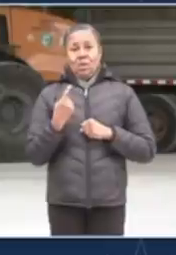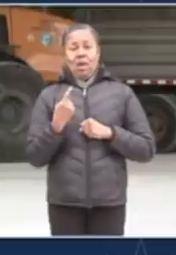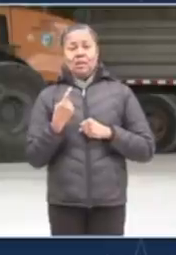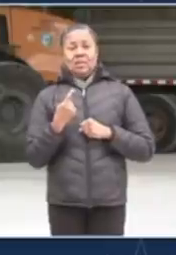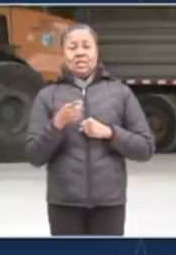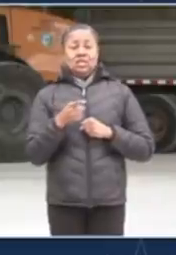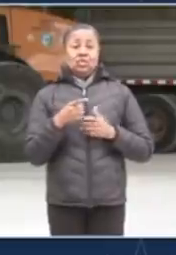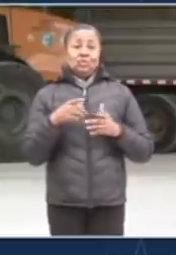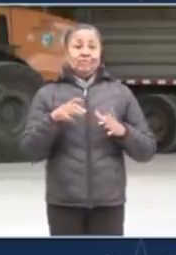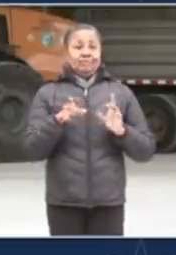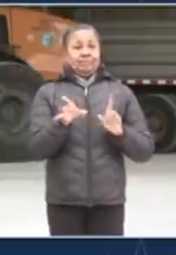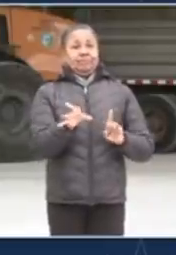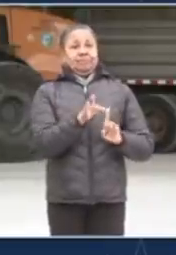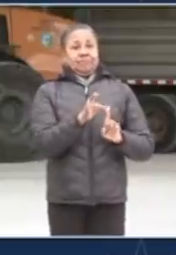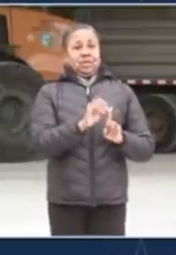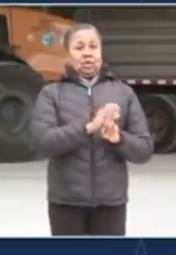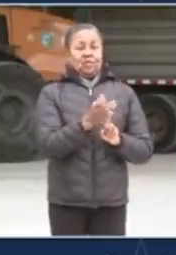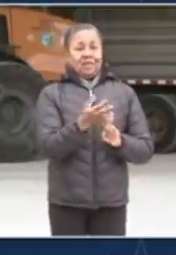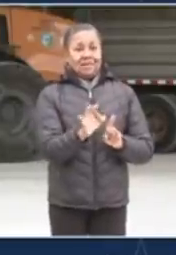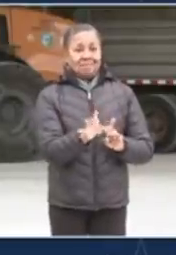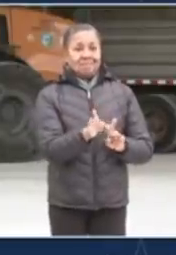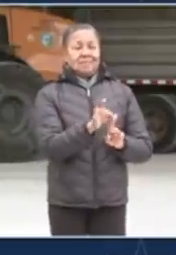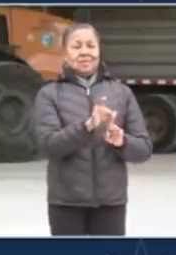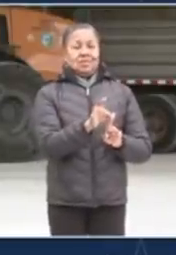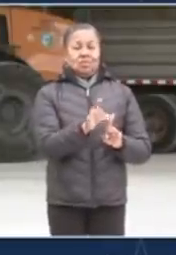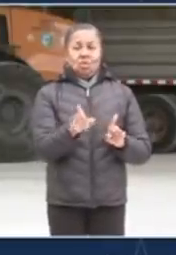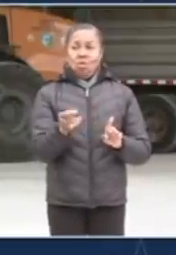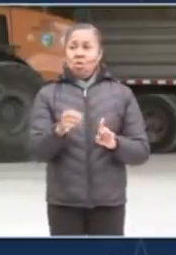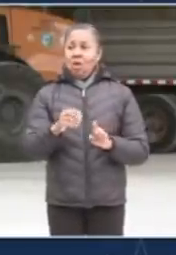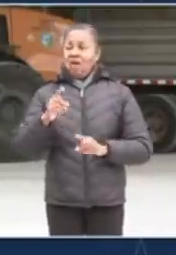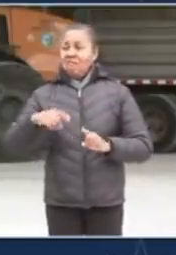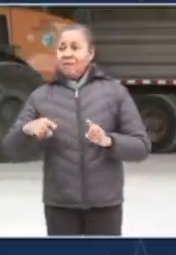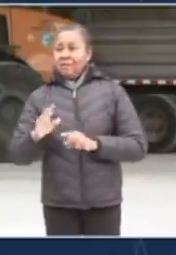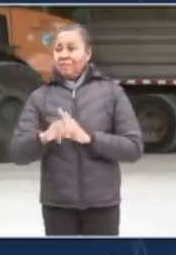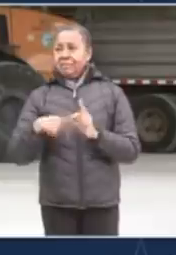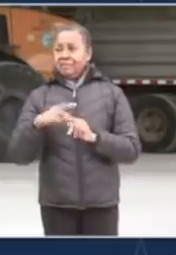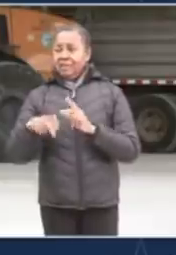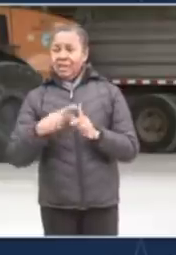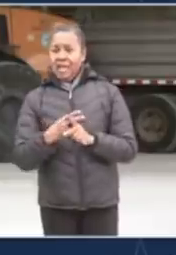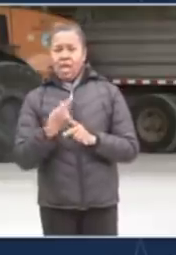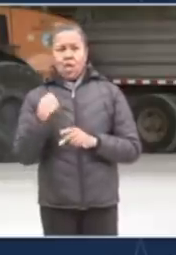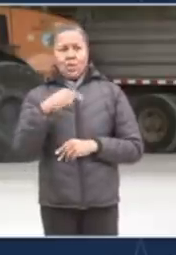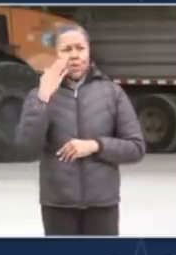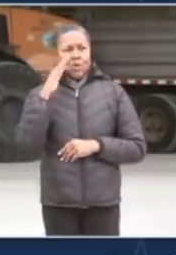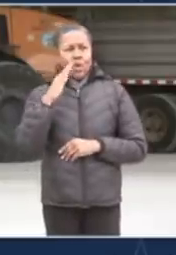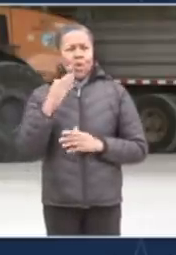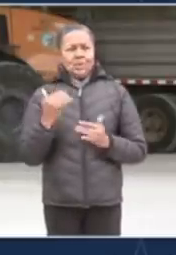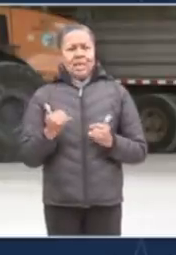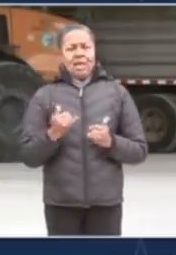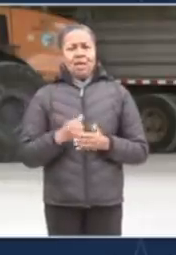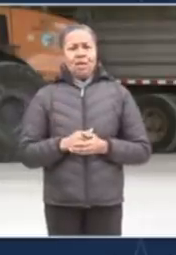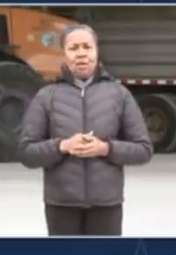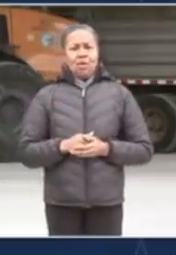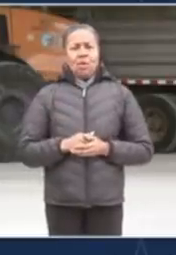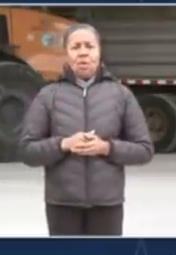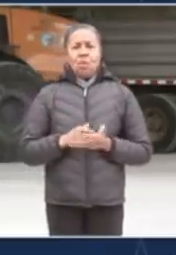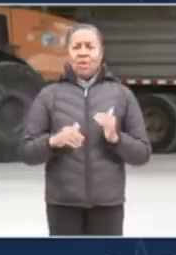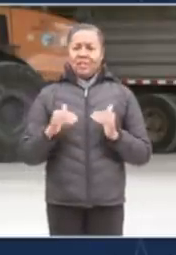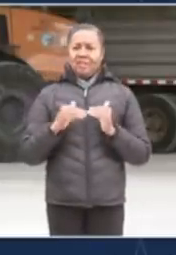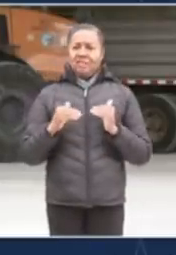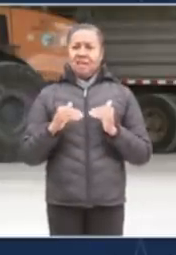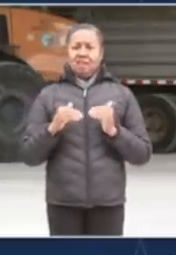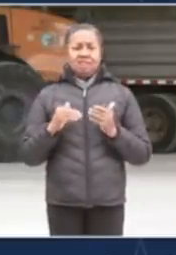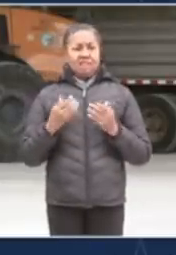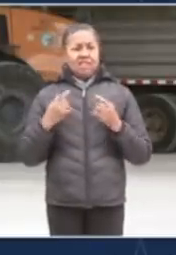that you will get COVID, you'll get one of these variants, and we don't know at this point what the level of